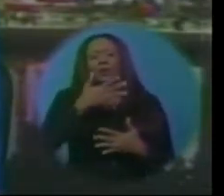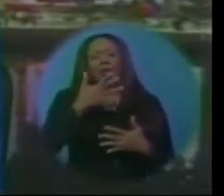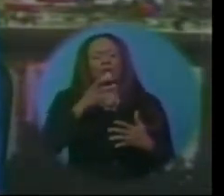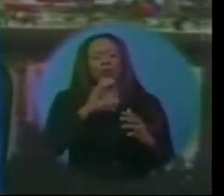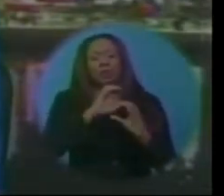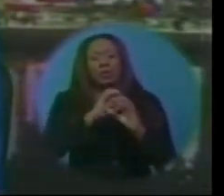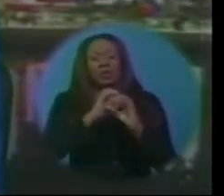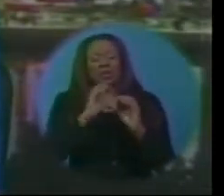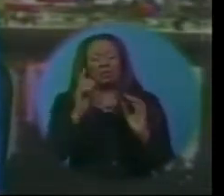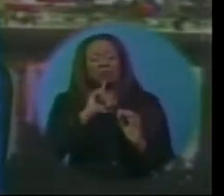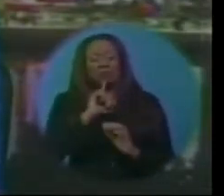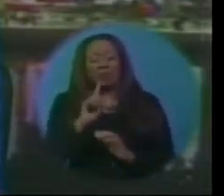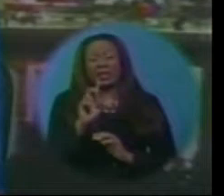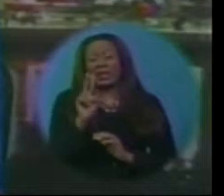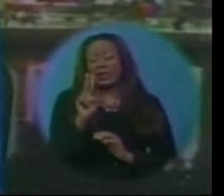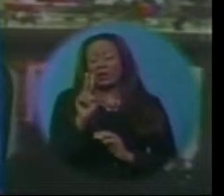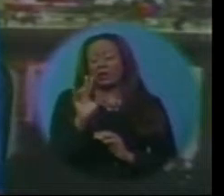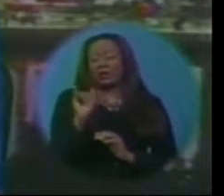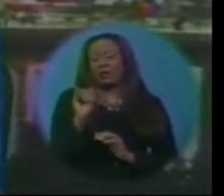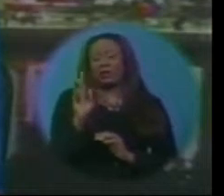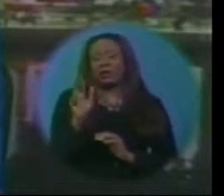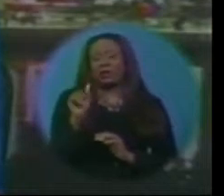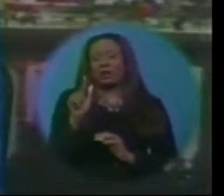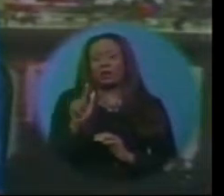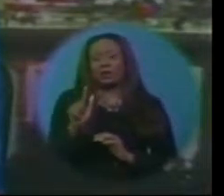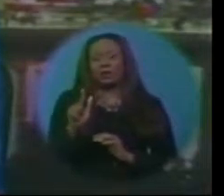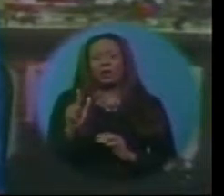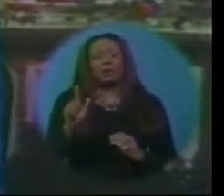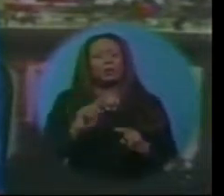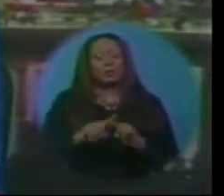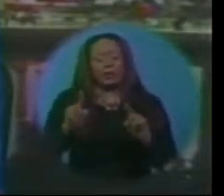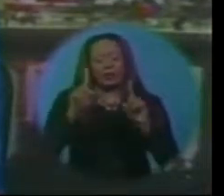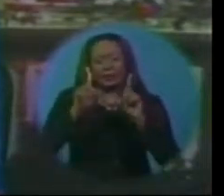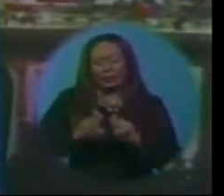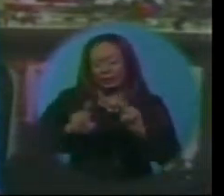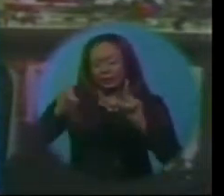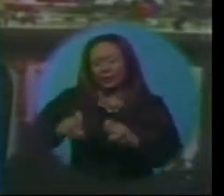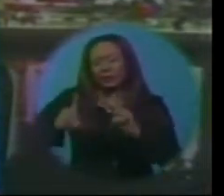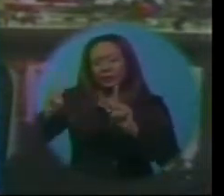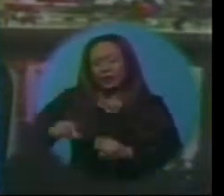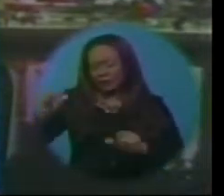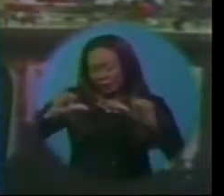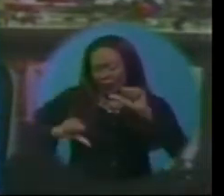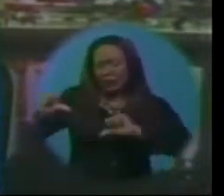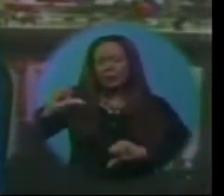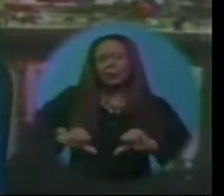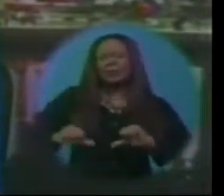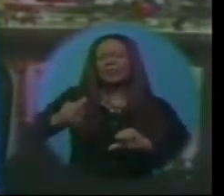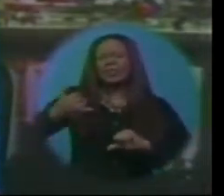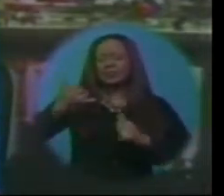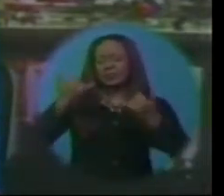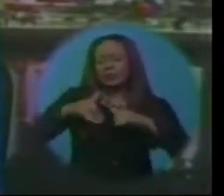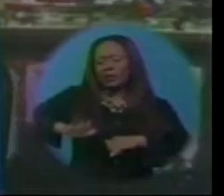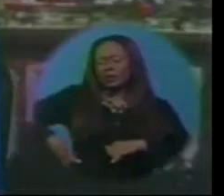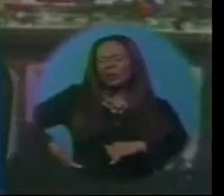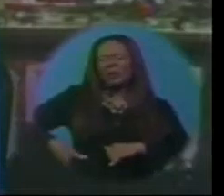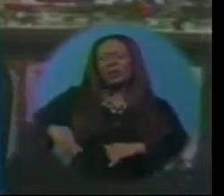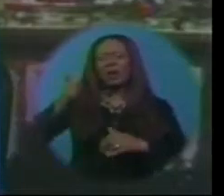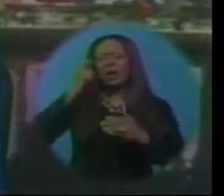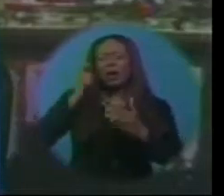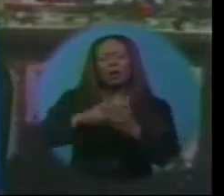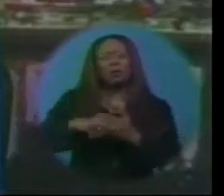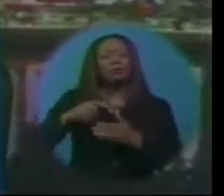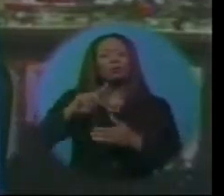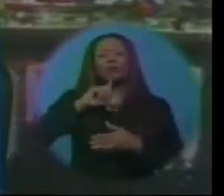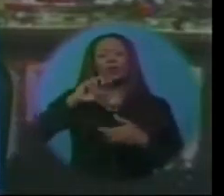no organisms have been identified through laboratory testing. He has also appealed to private doctors to report all cases of